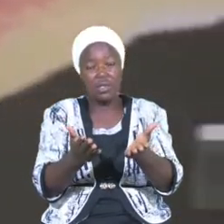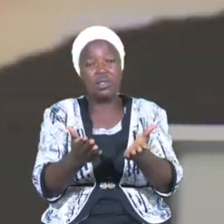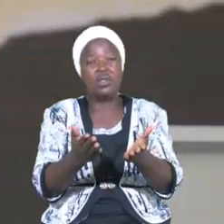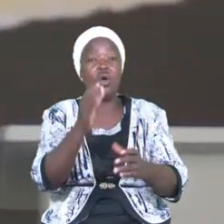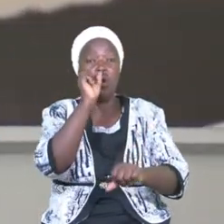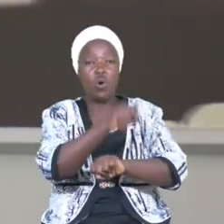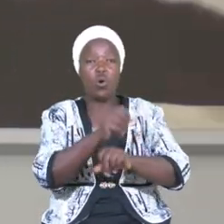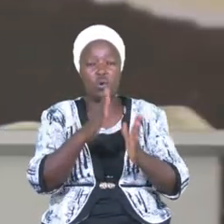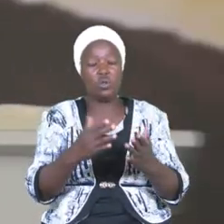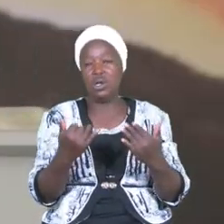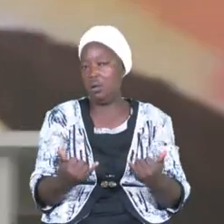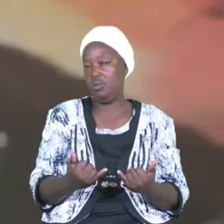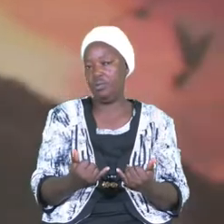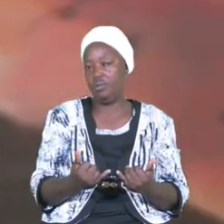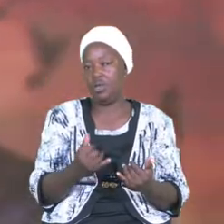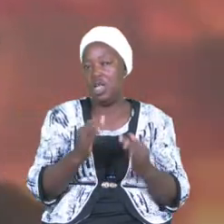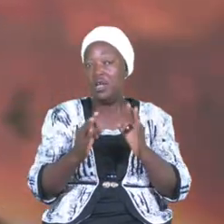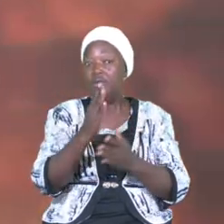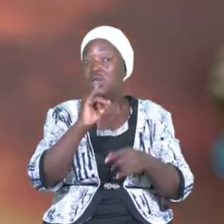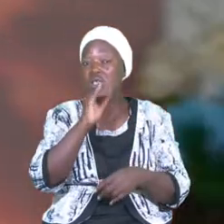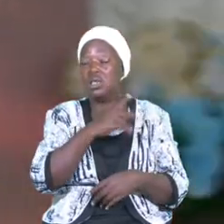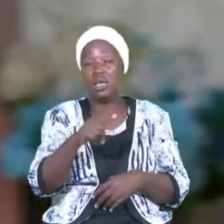is a conqueror, he must be